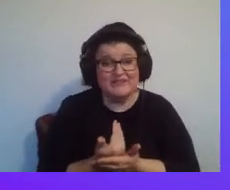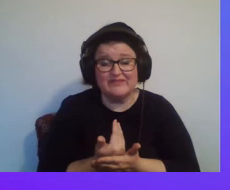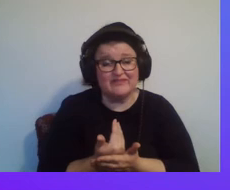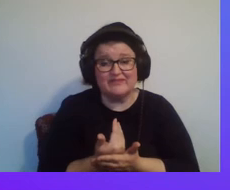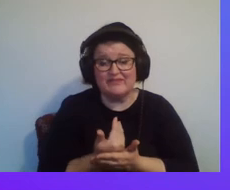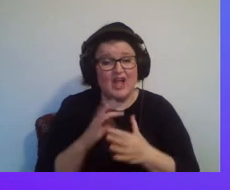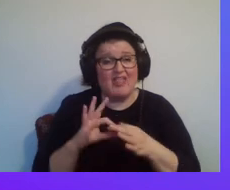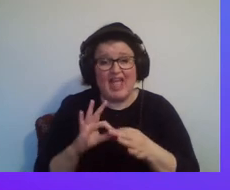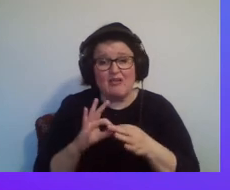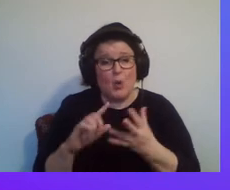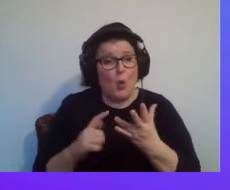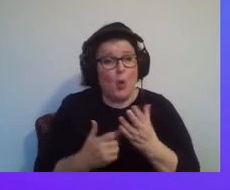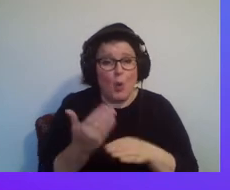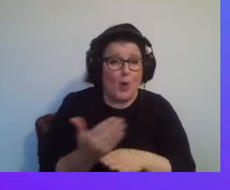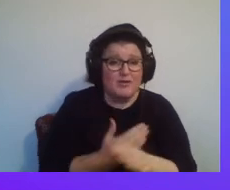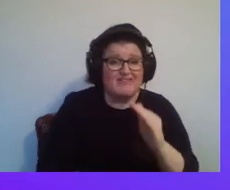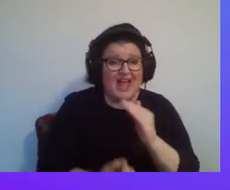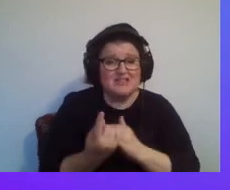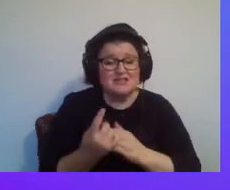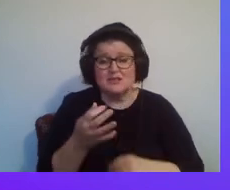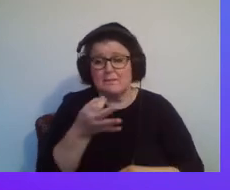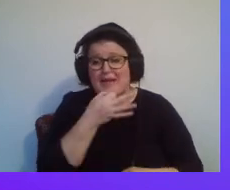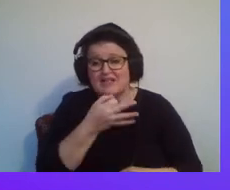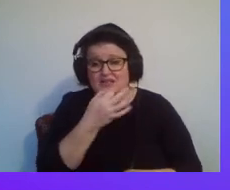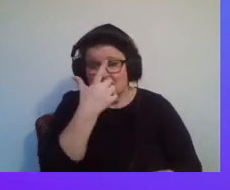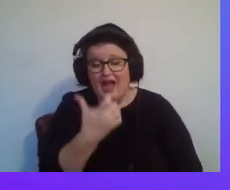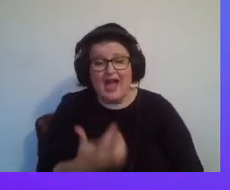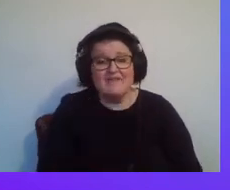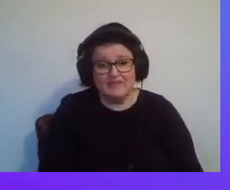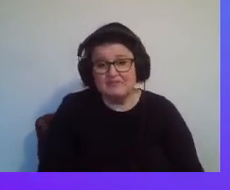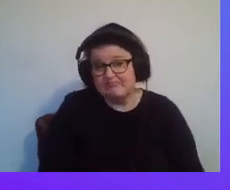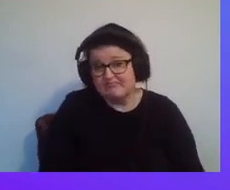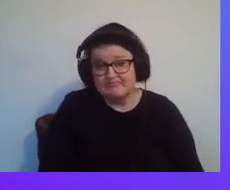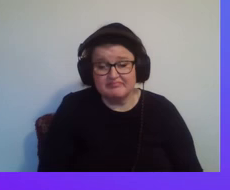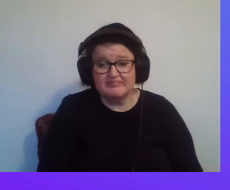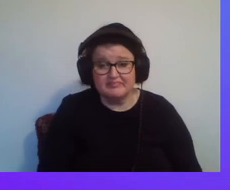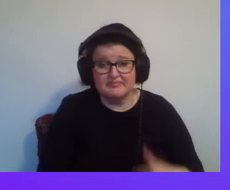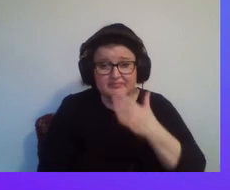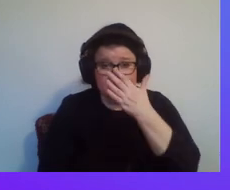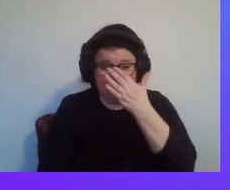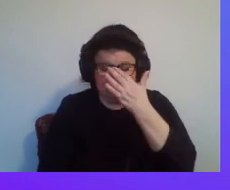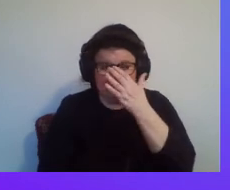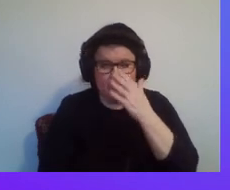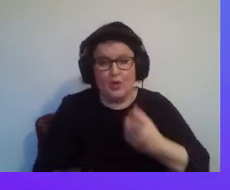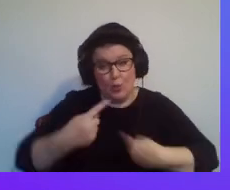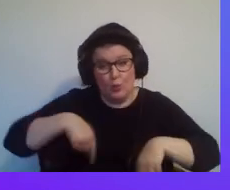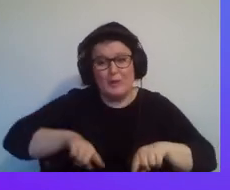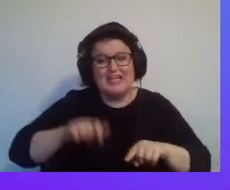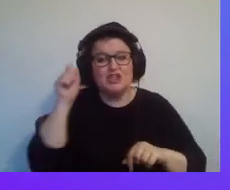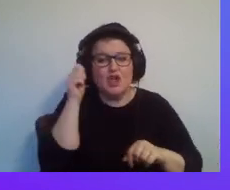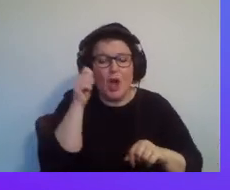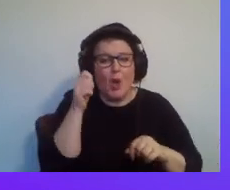or preventative medicines. Right. In terms of side effects of vaccines, we know general side